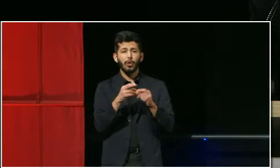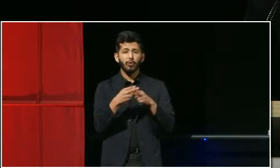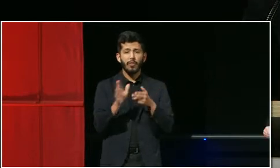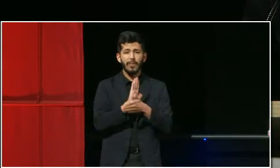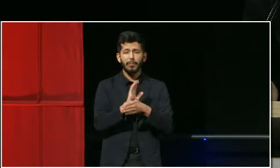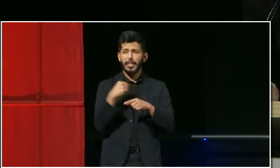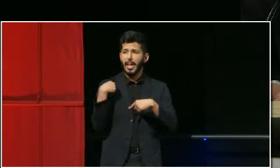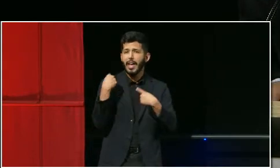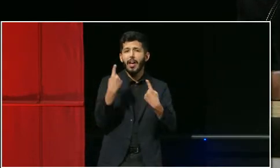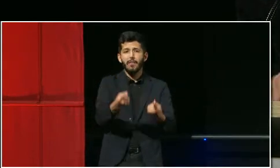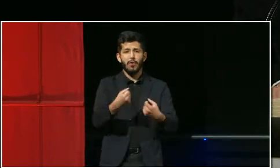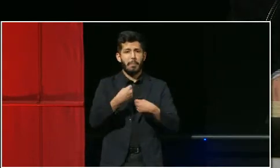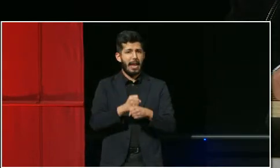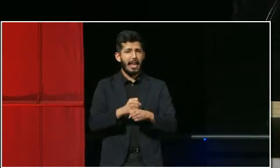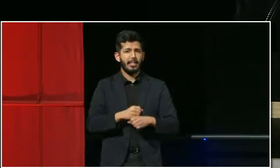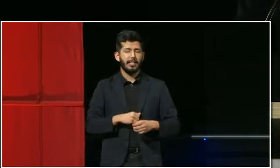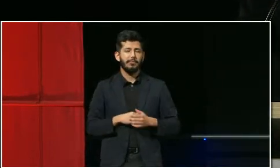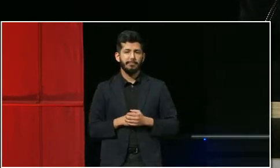made.